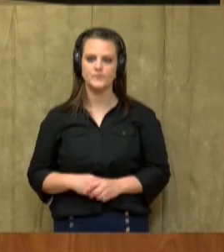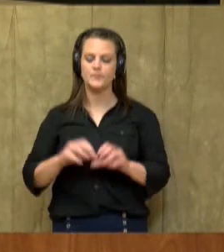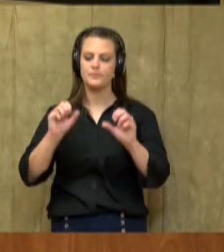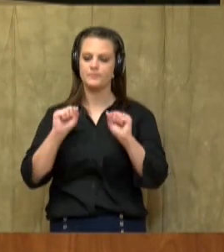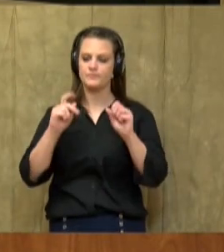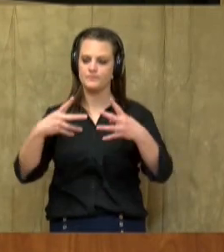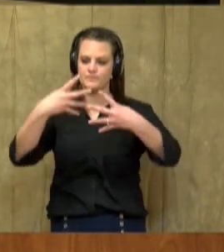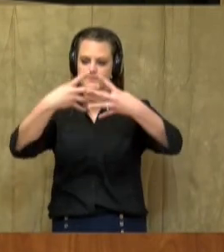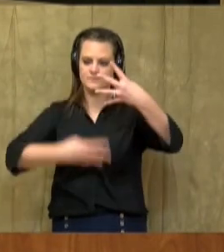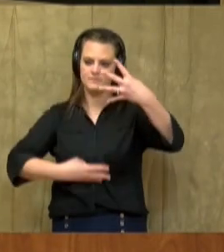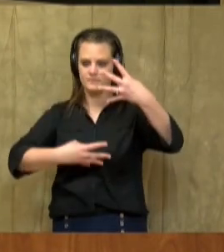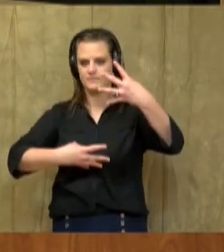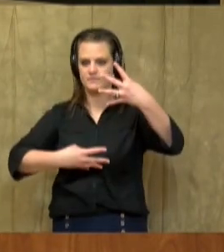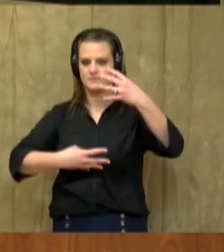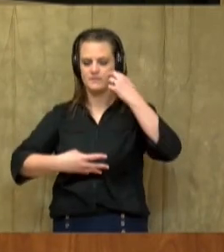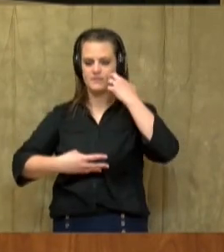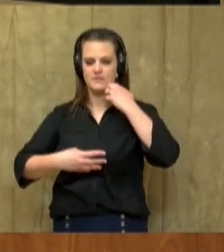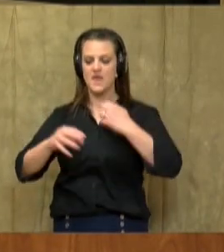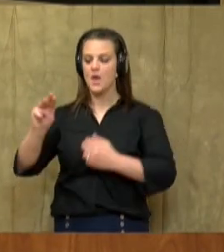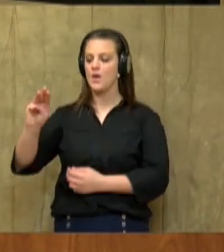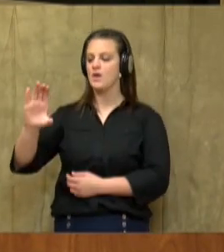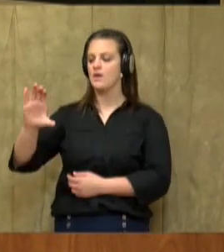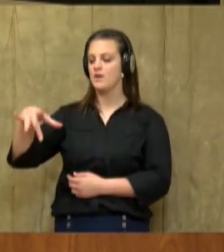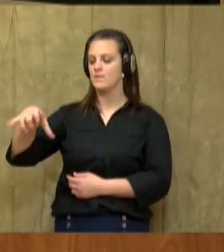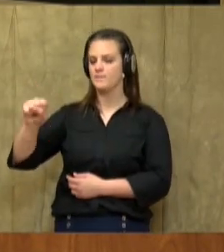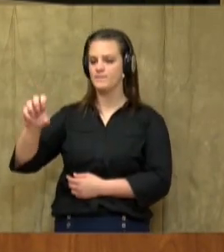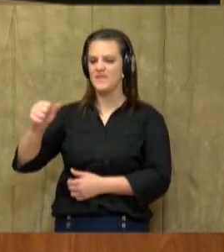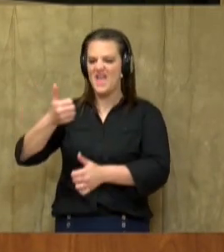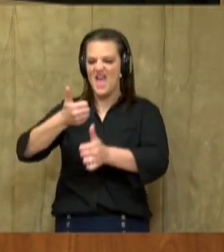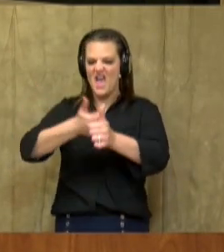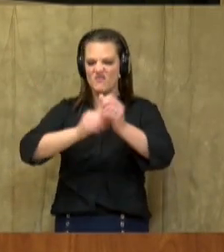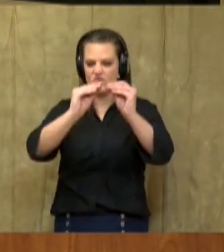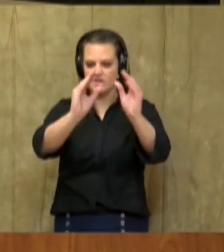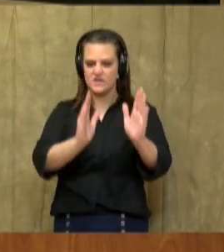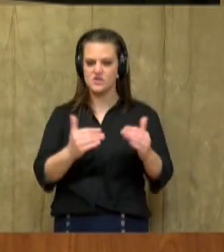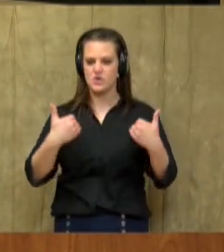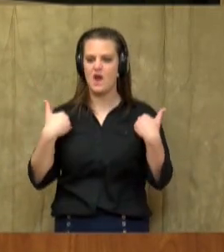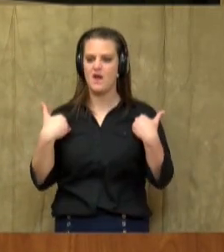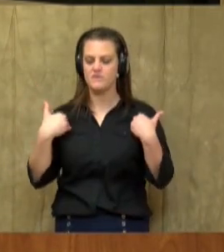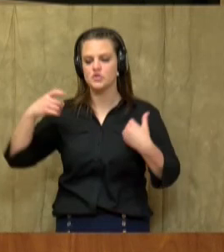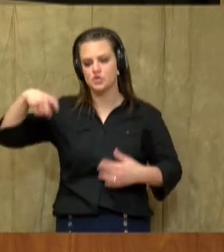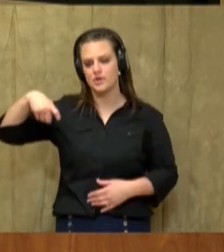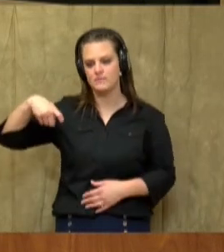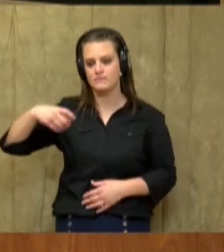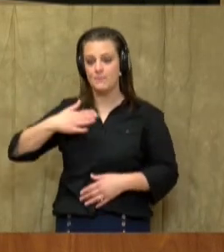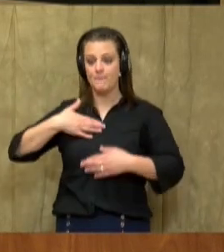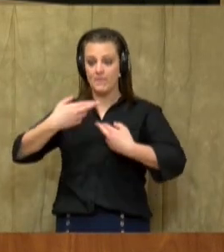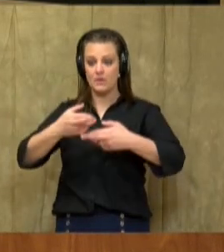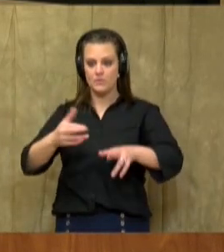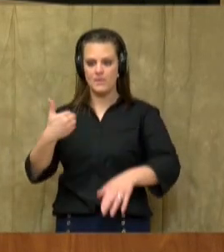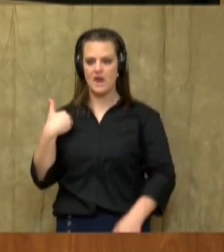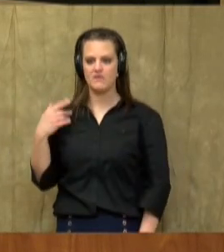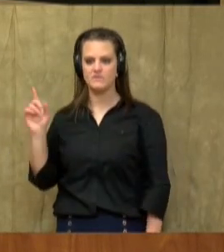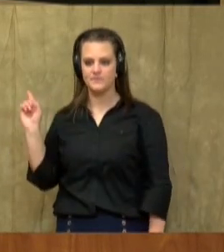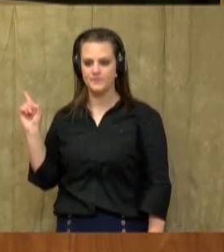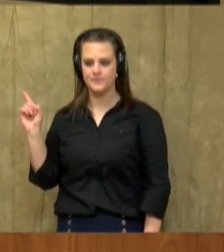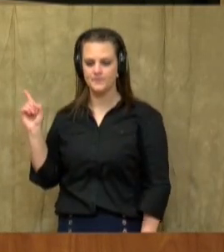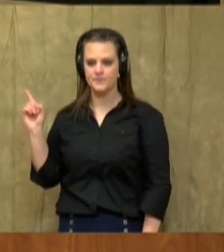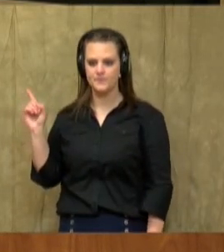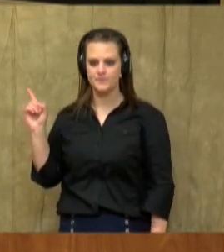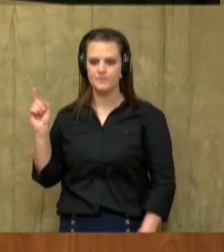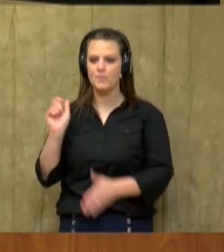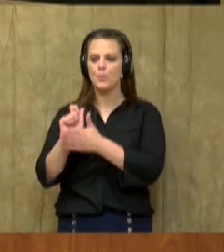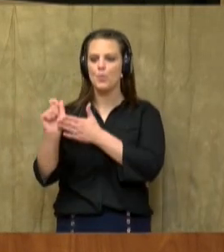look at this. Mobile County, every teacher should have one of these. I have them in my room. But they came up with a